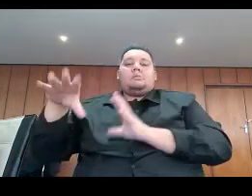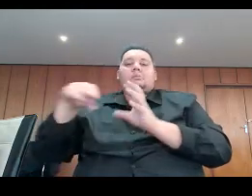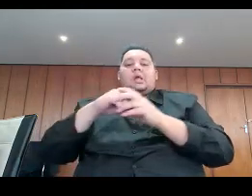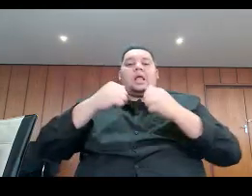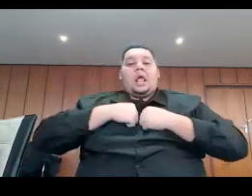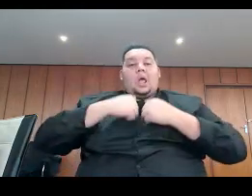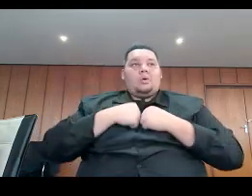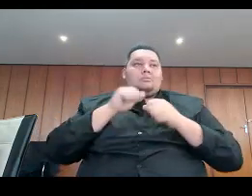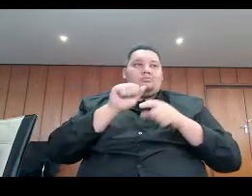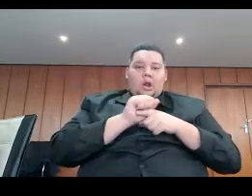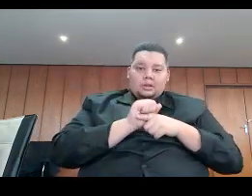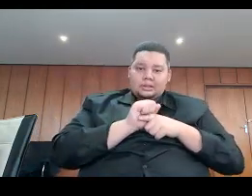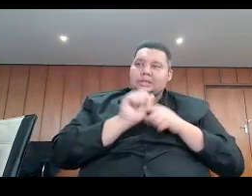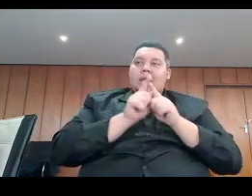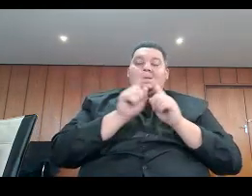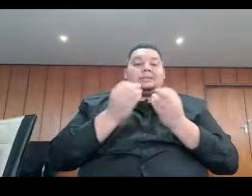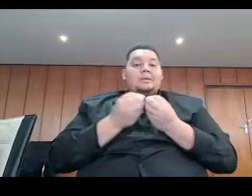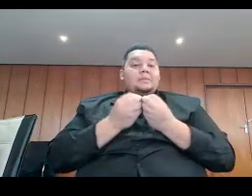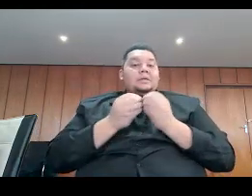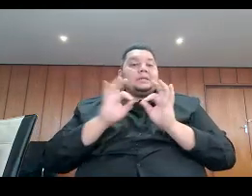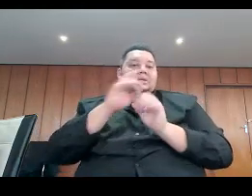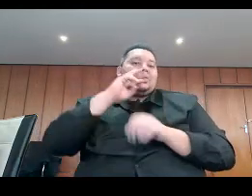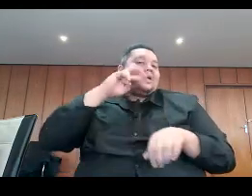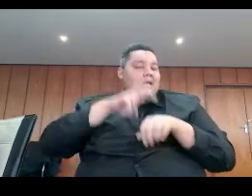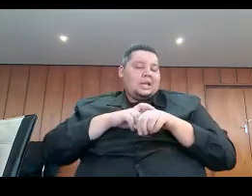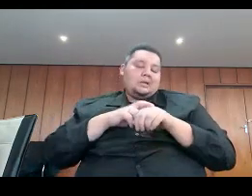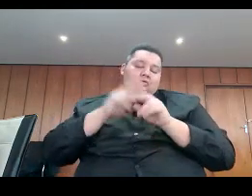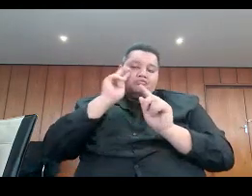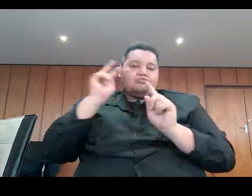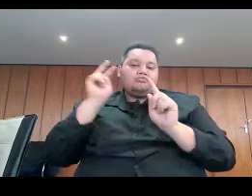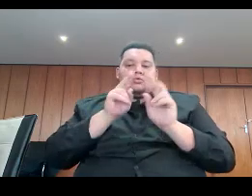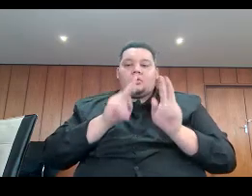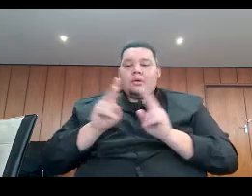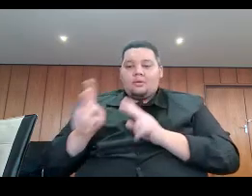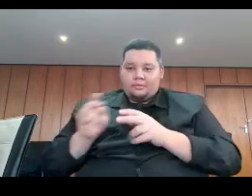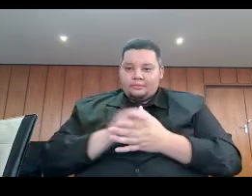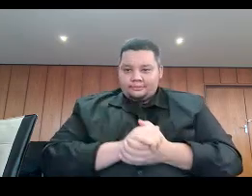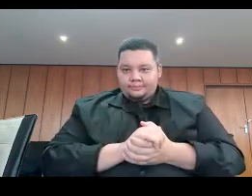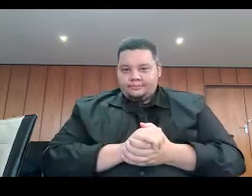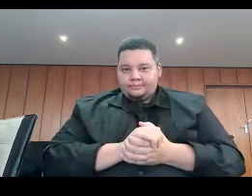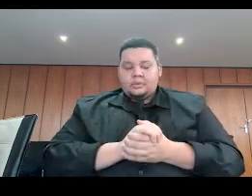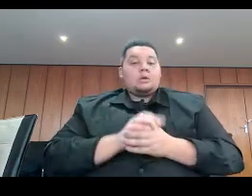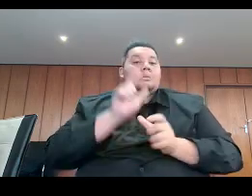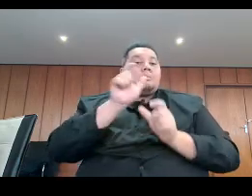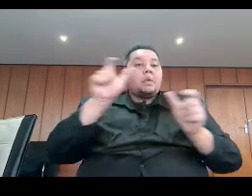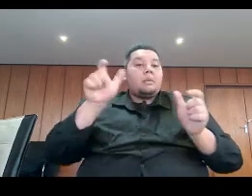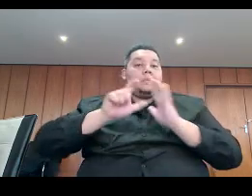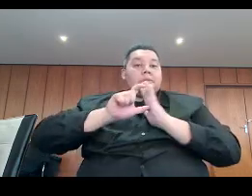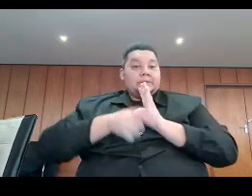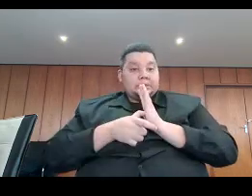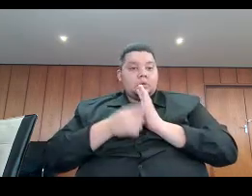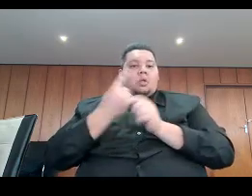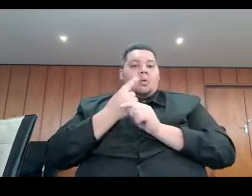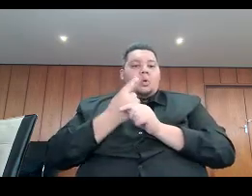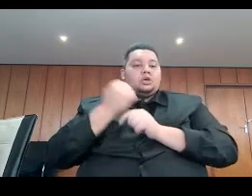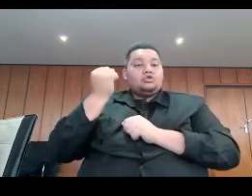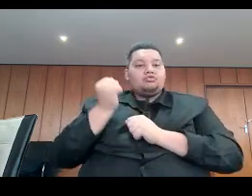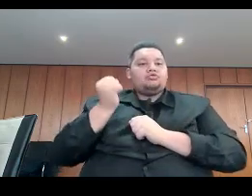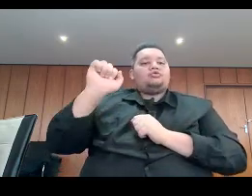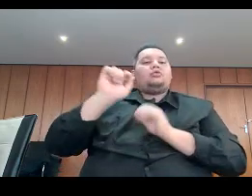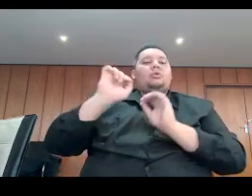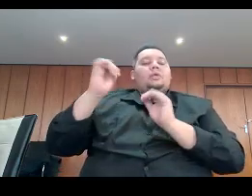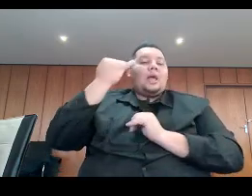our practice and something we really do need to reflect on. People with disabilities rejected this